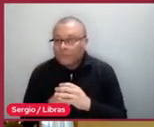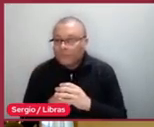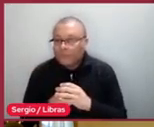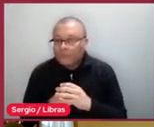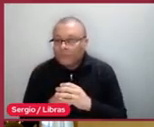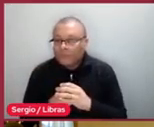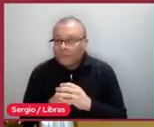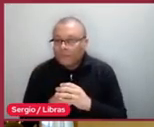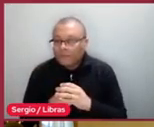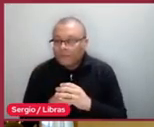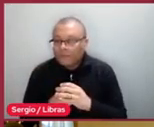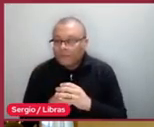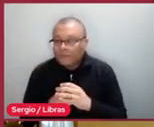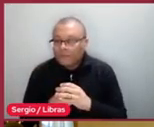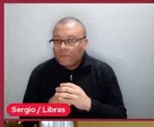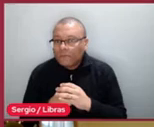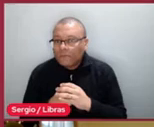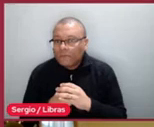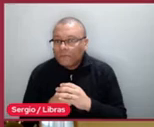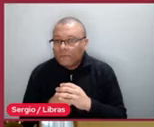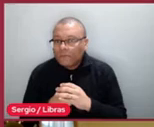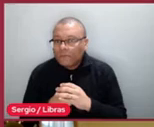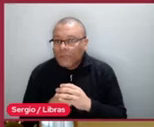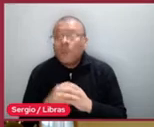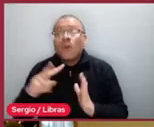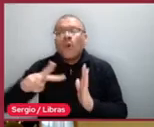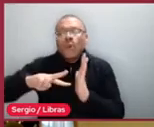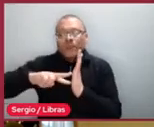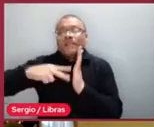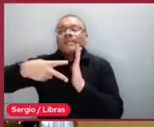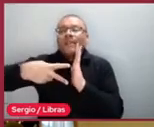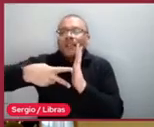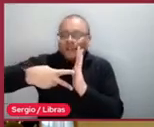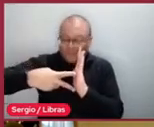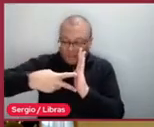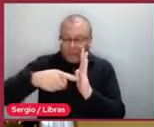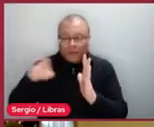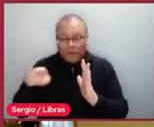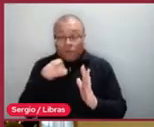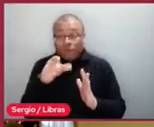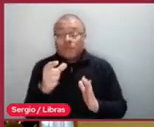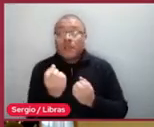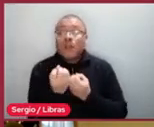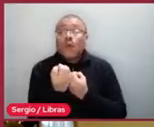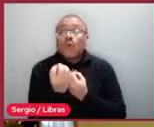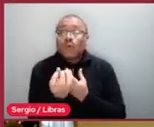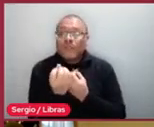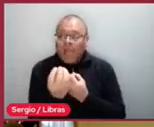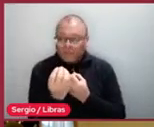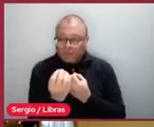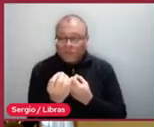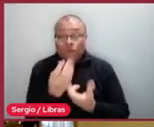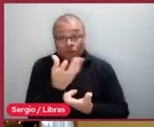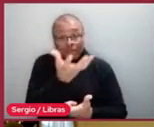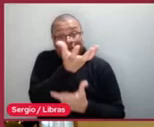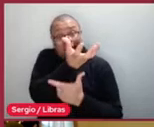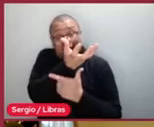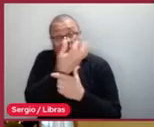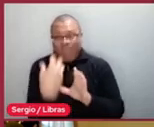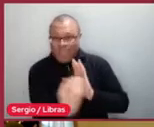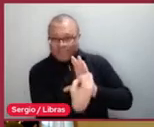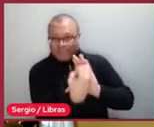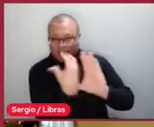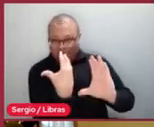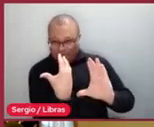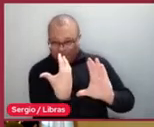will pick up our data and validate, coerce, convert, and accept in the same place. So I'm